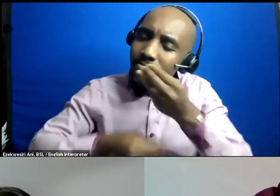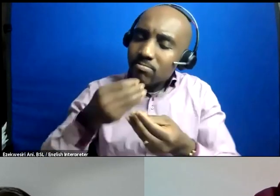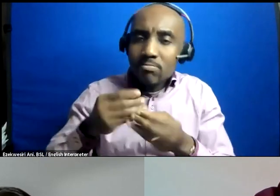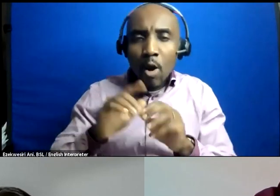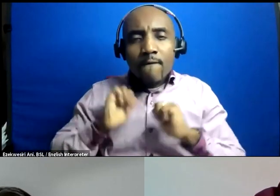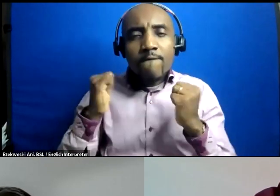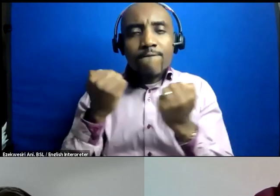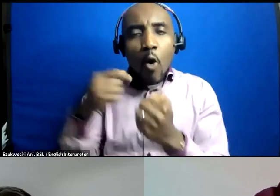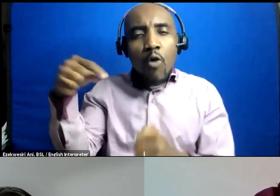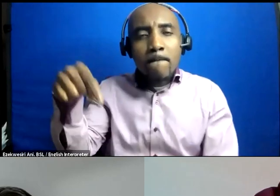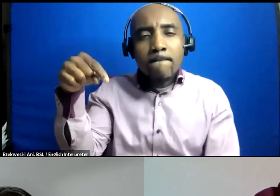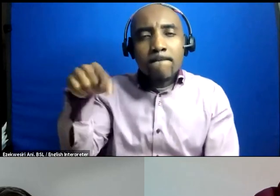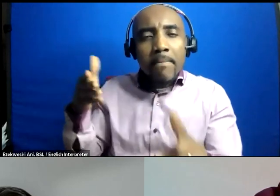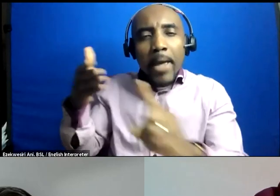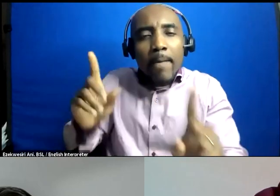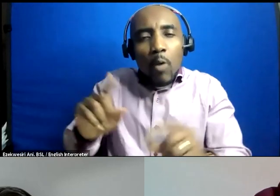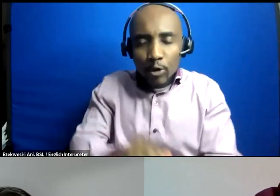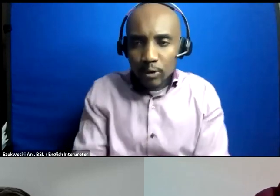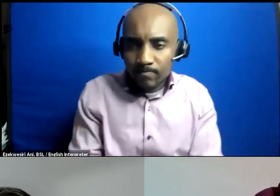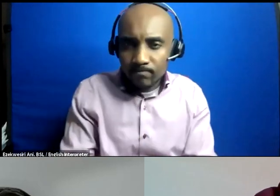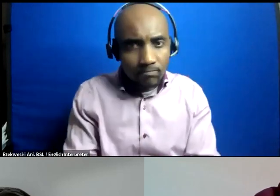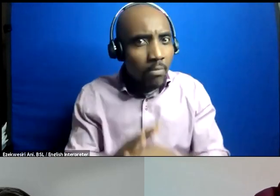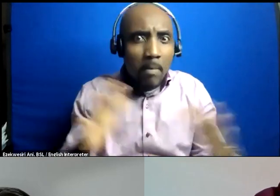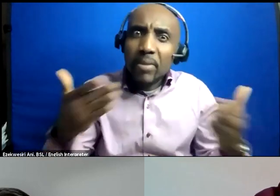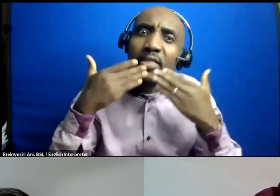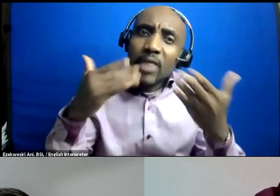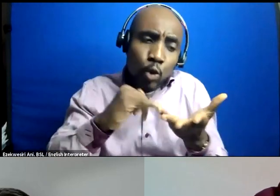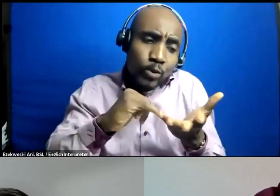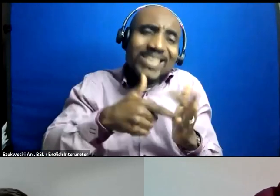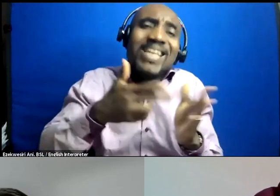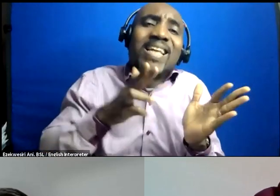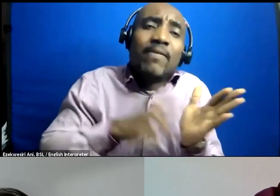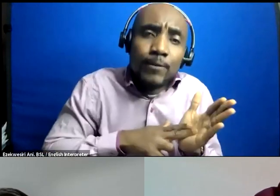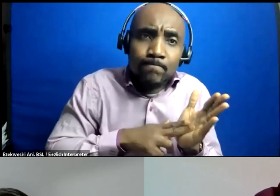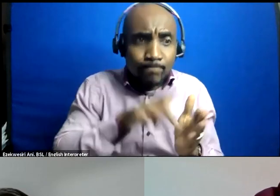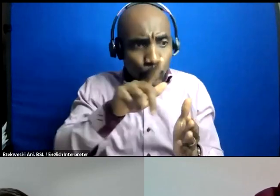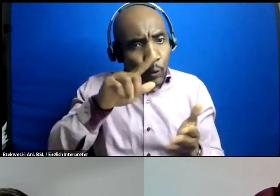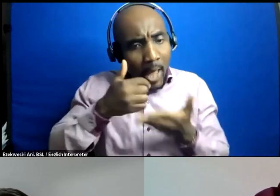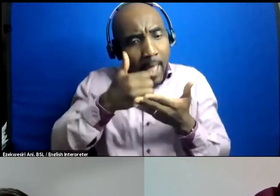planning to do. And this is a great big thank you to Stephen, actually, for moving this forward.